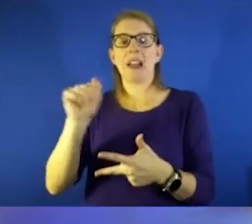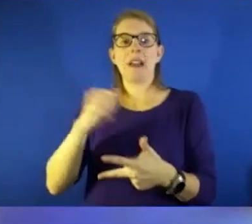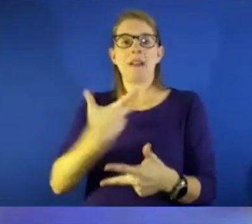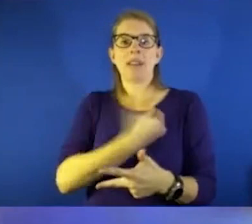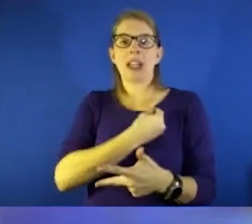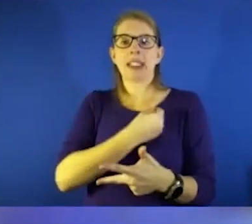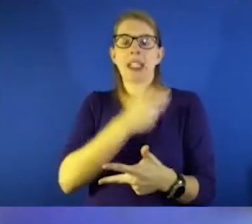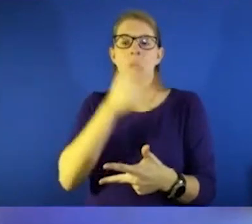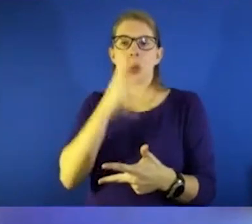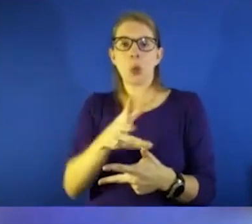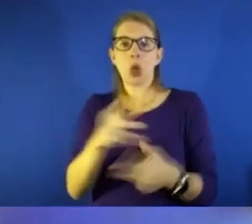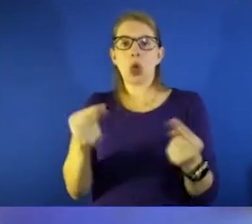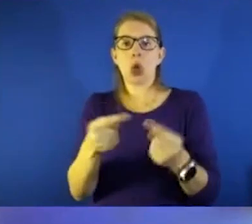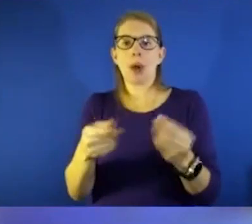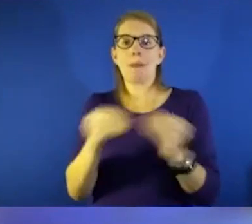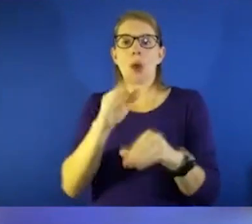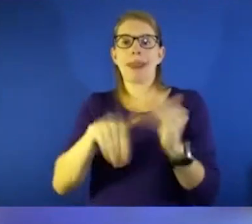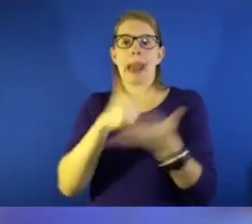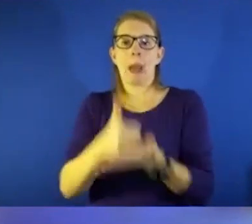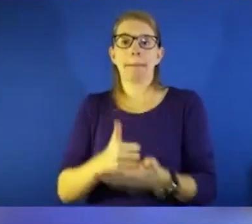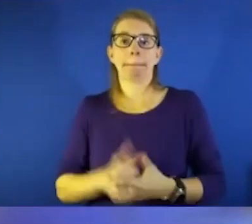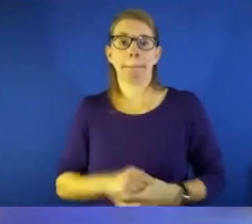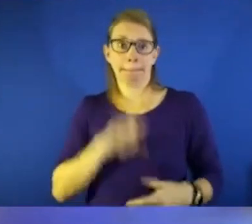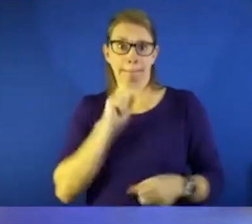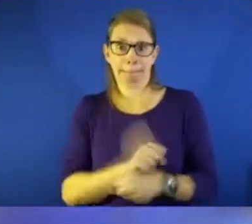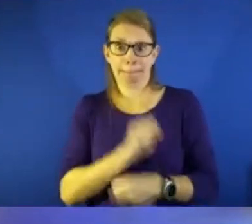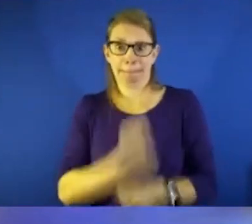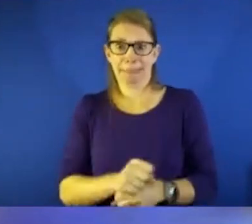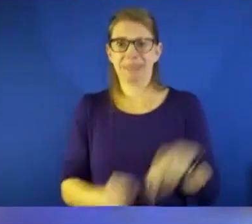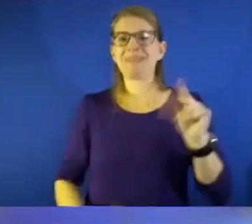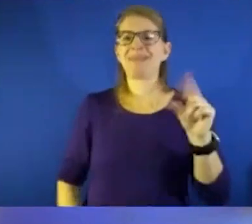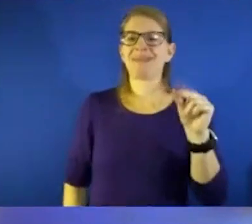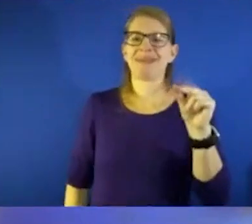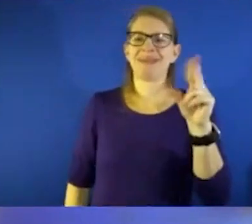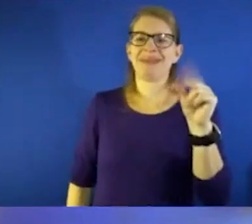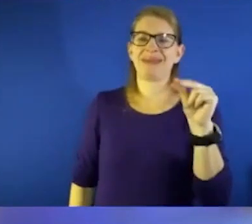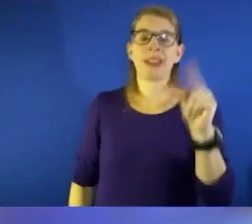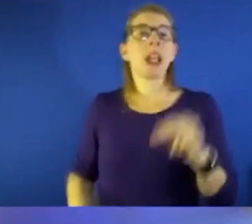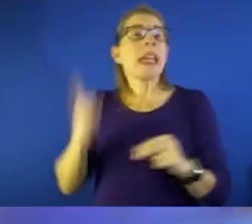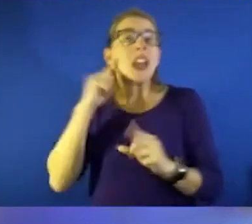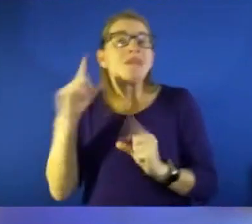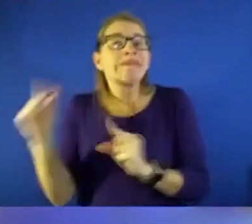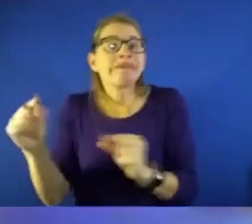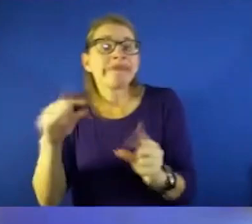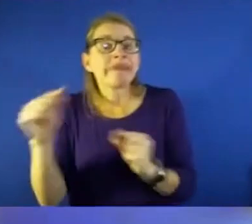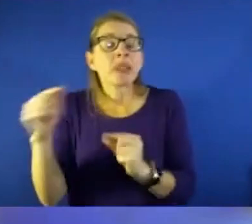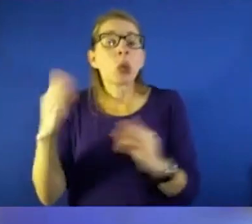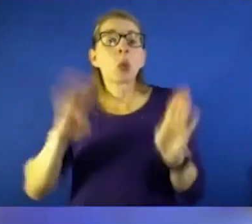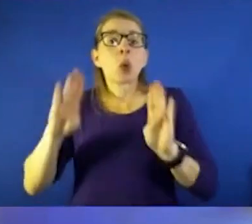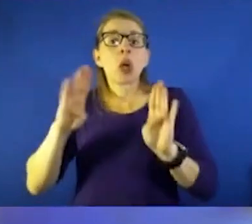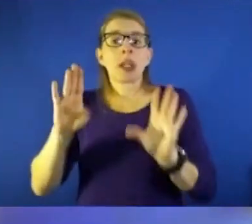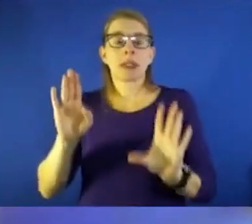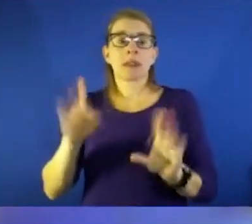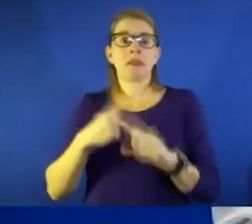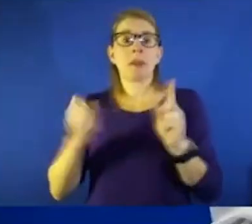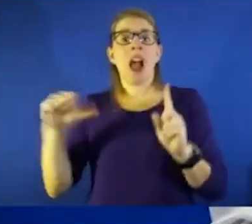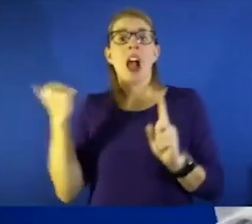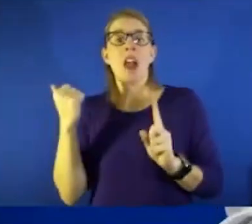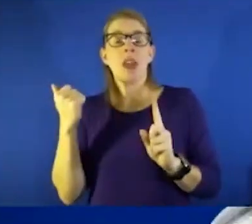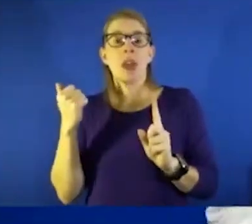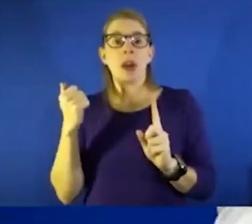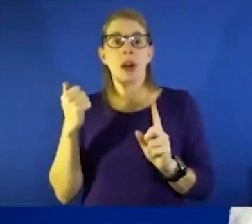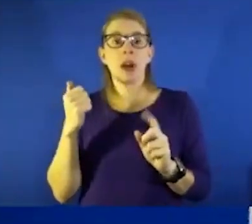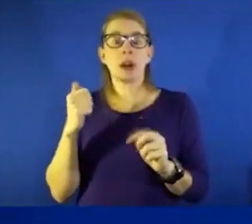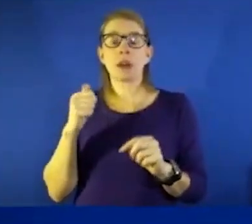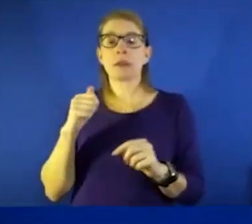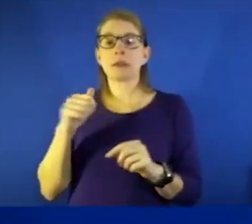help. Is this true? No, She's worried about just hearing these things out there. It doesn't help parents. Made up news network. Don't